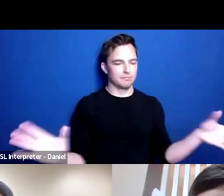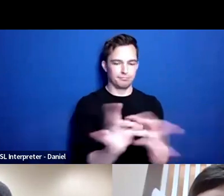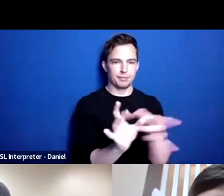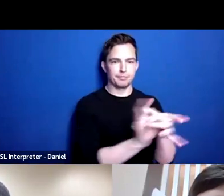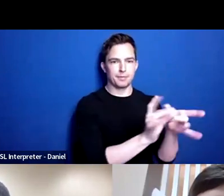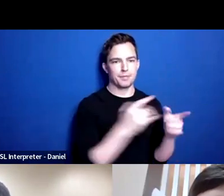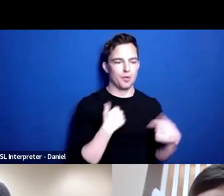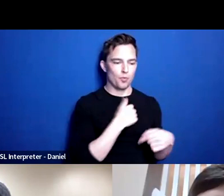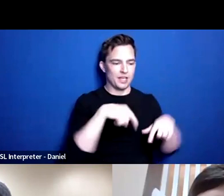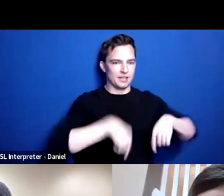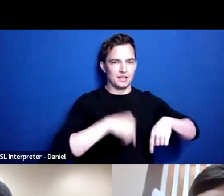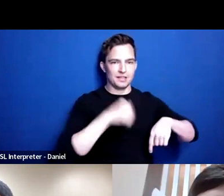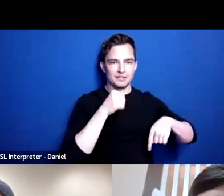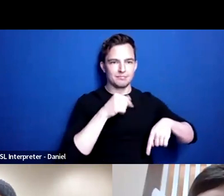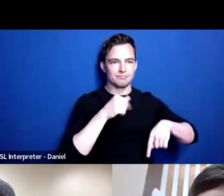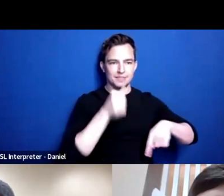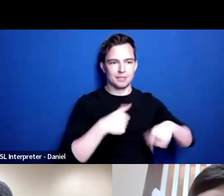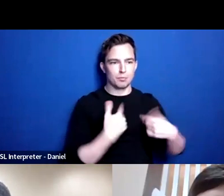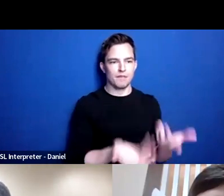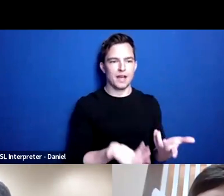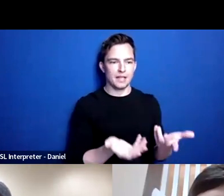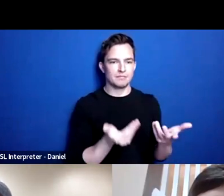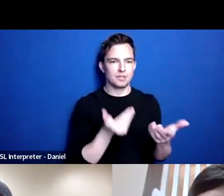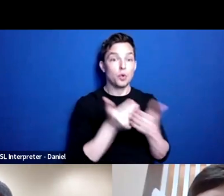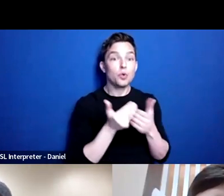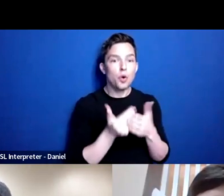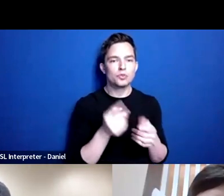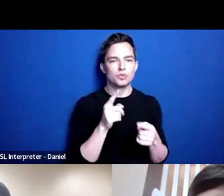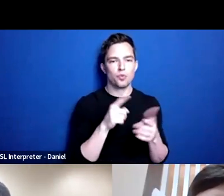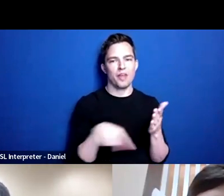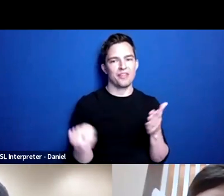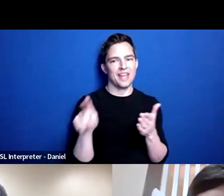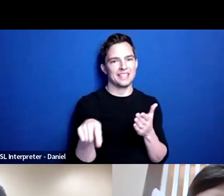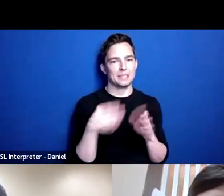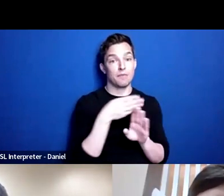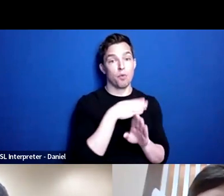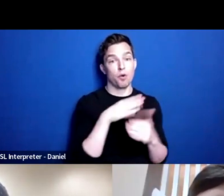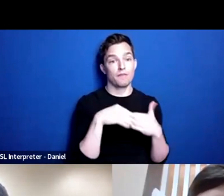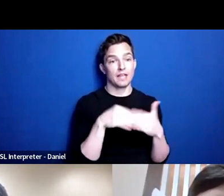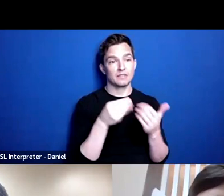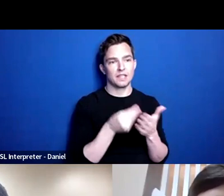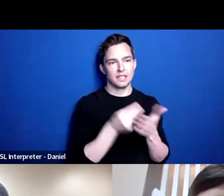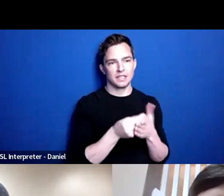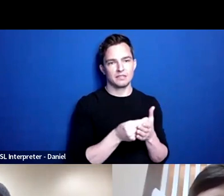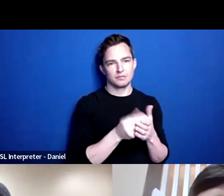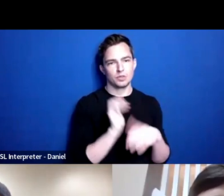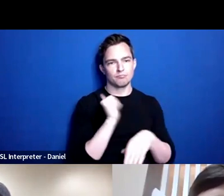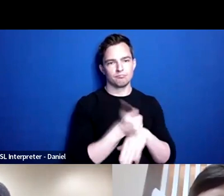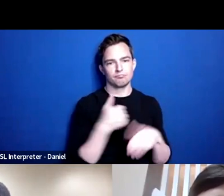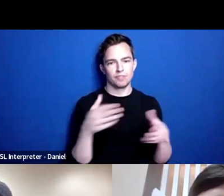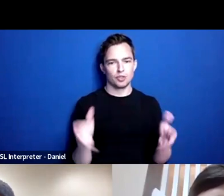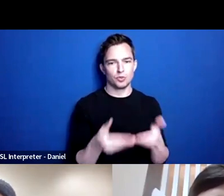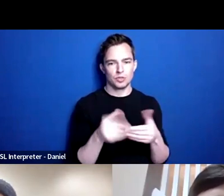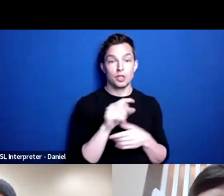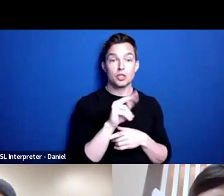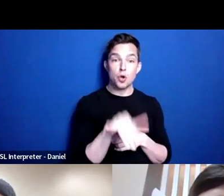weren't providing close to what they needed before the flex funding was introduced. Tony, I know you wanted to